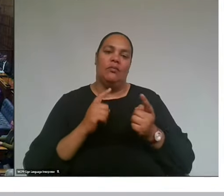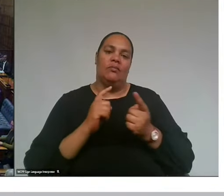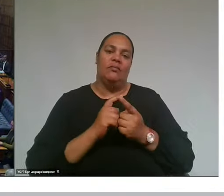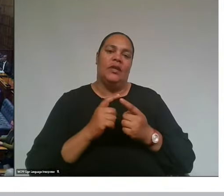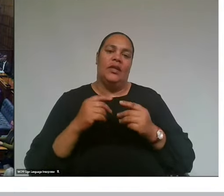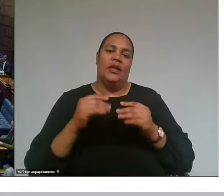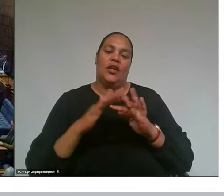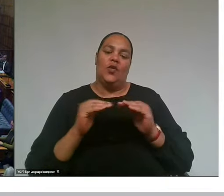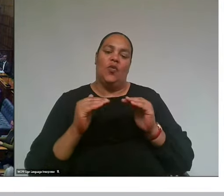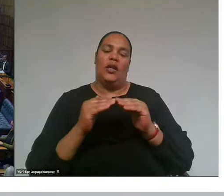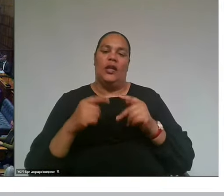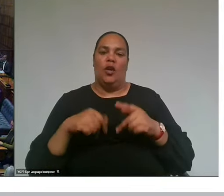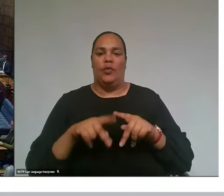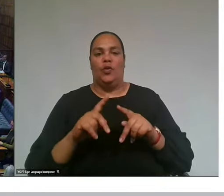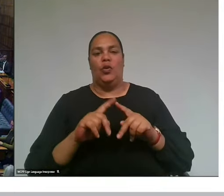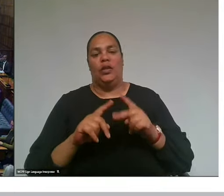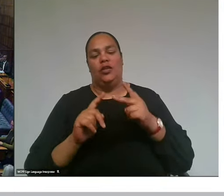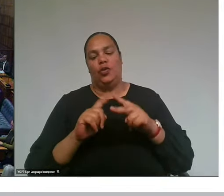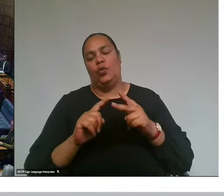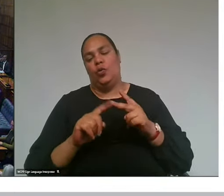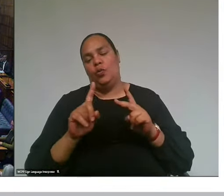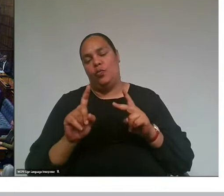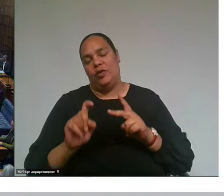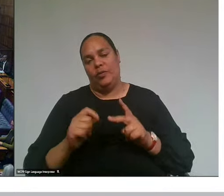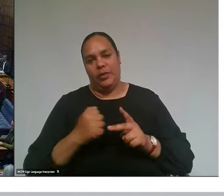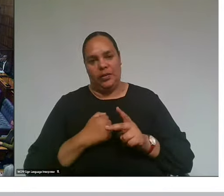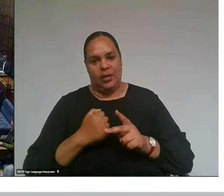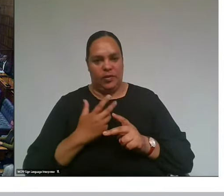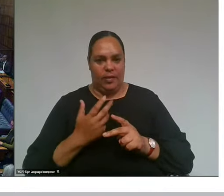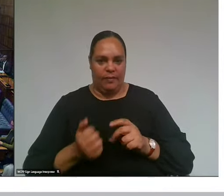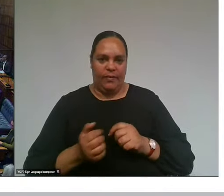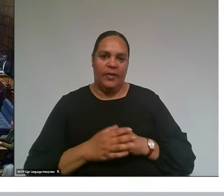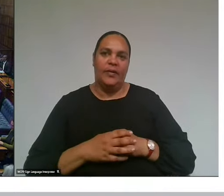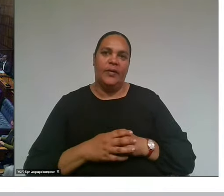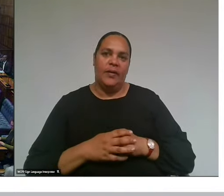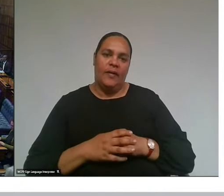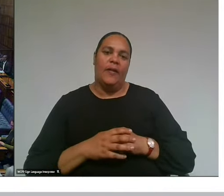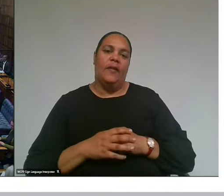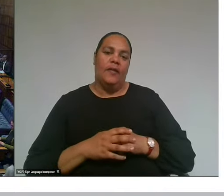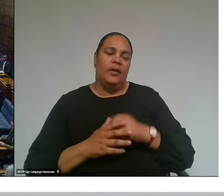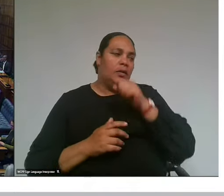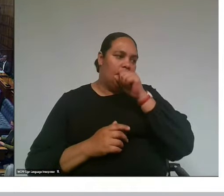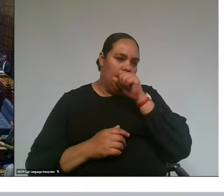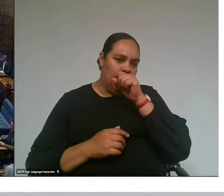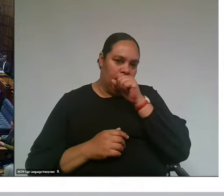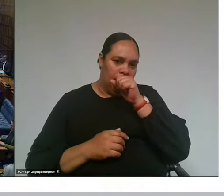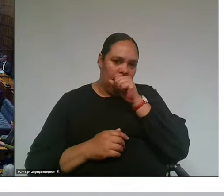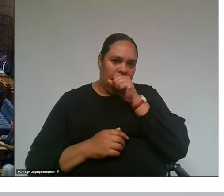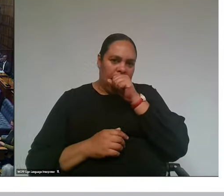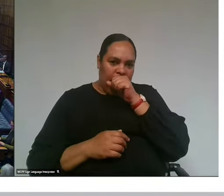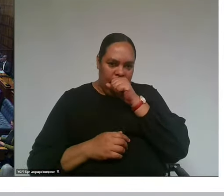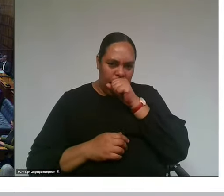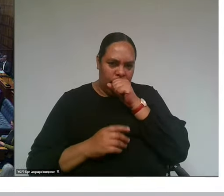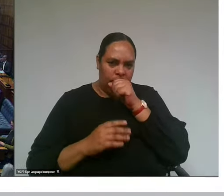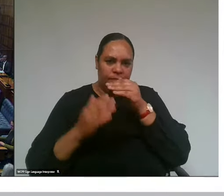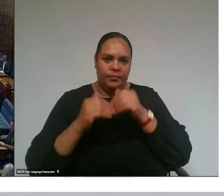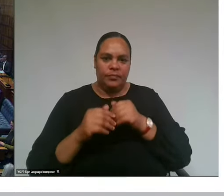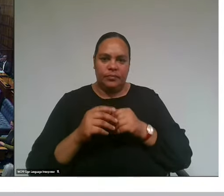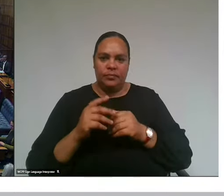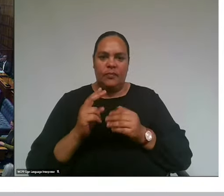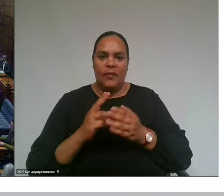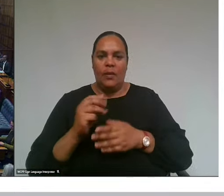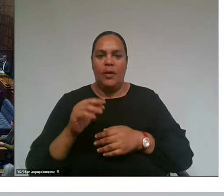opportunity are are two of those principles uh then moving on uh honorable MBE asked a question about the free